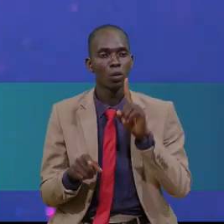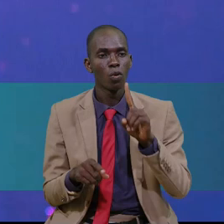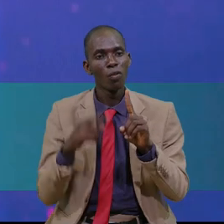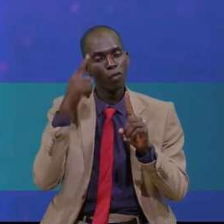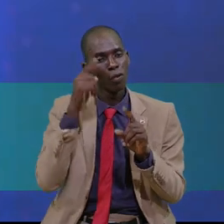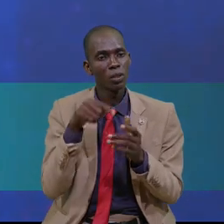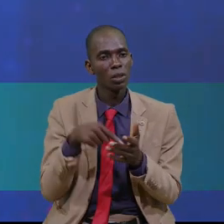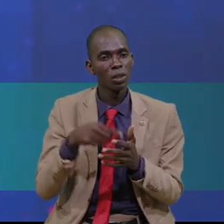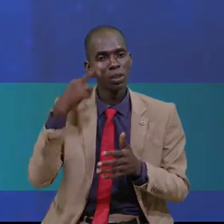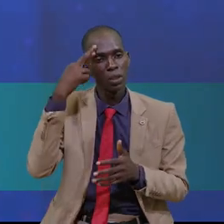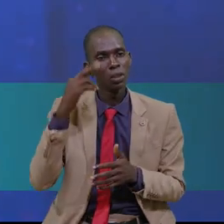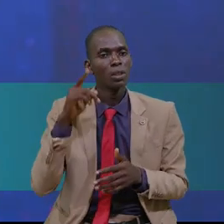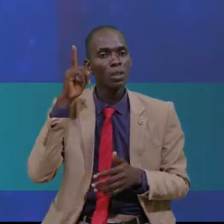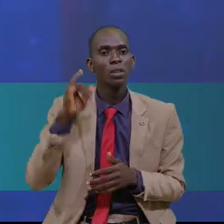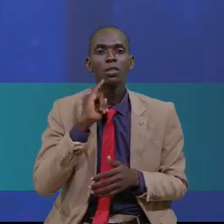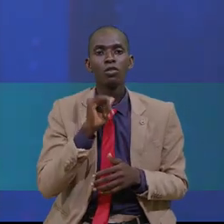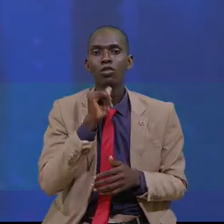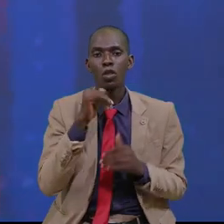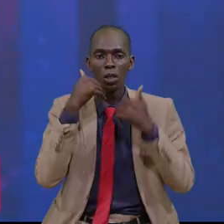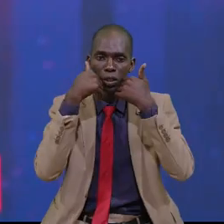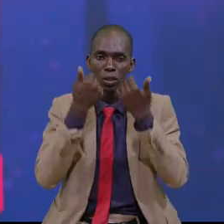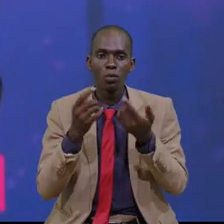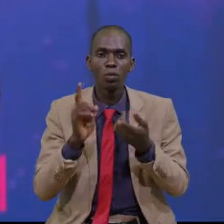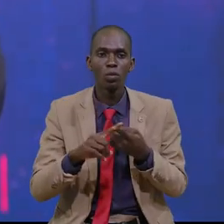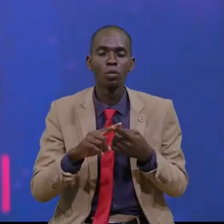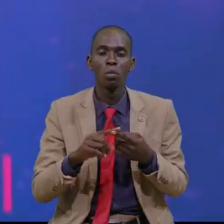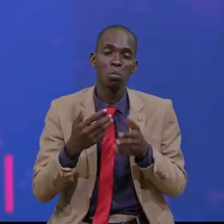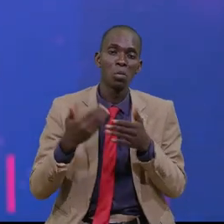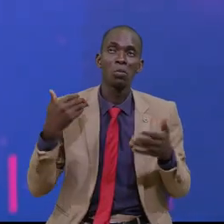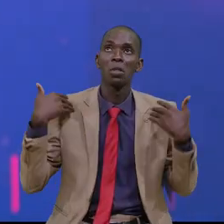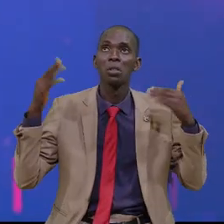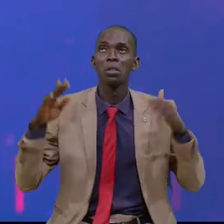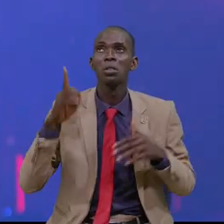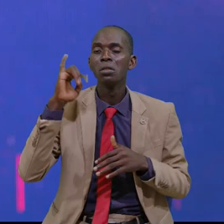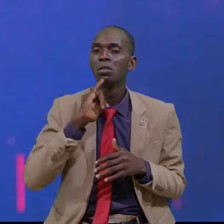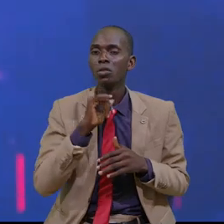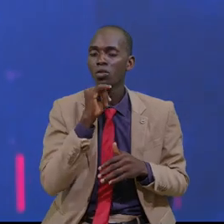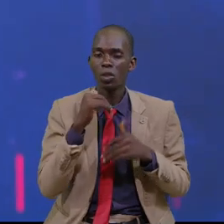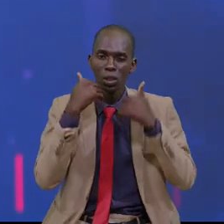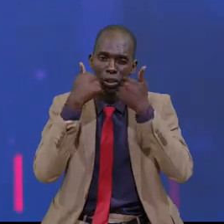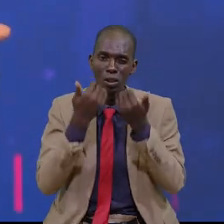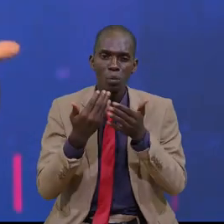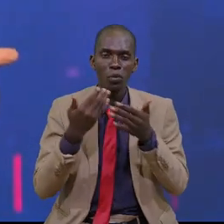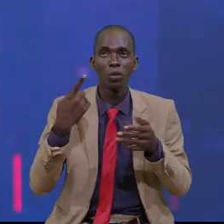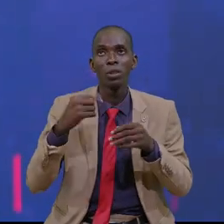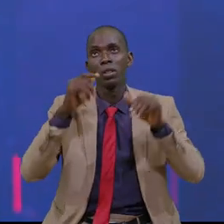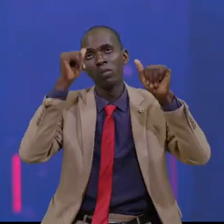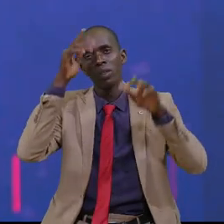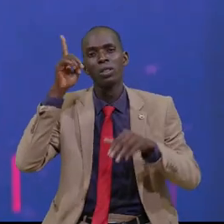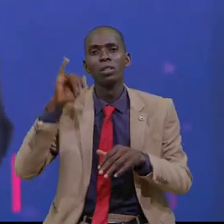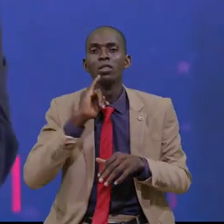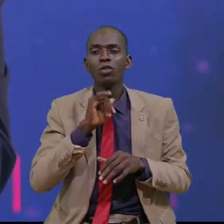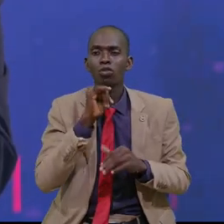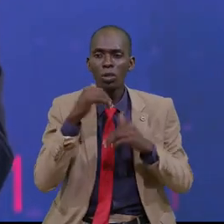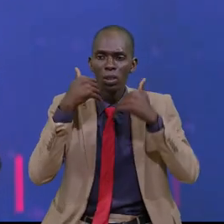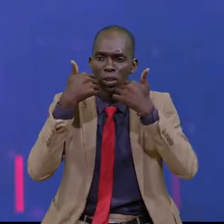cause is not ashamed before the angels, is not ashamed before the Father, is not ashamed before